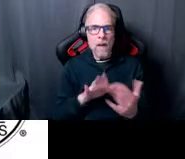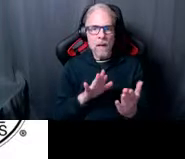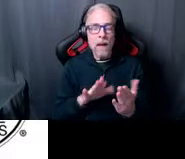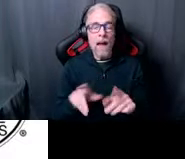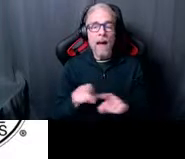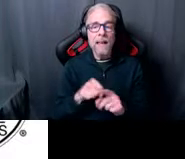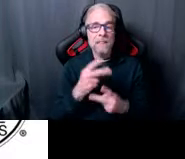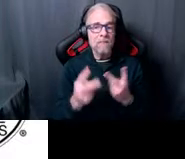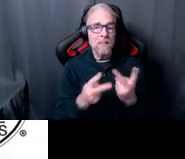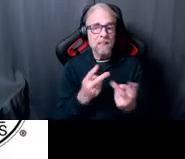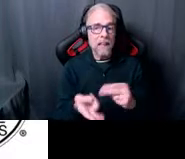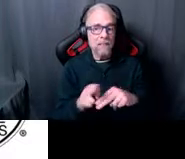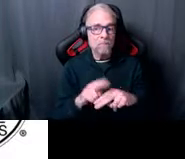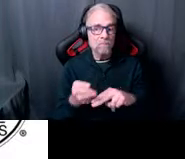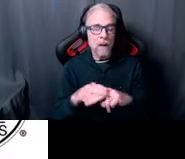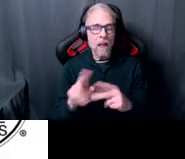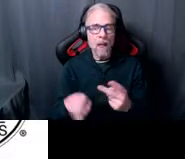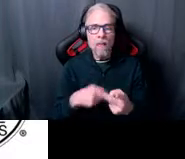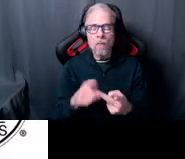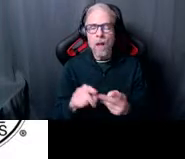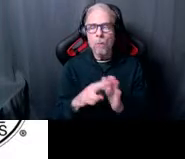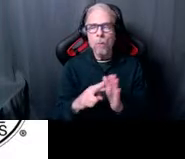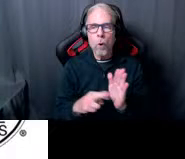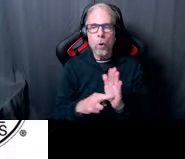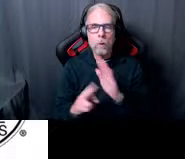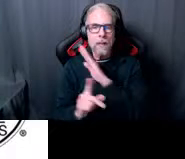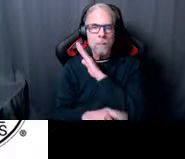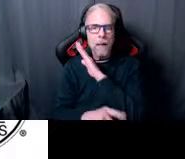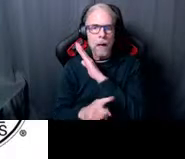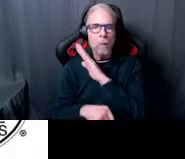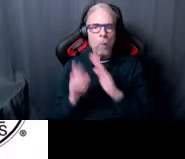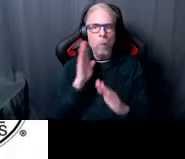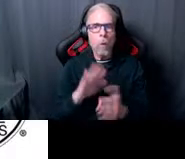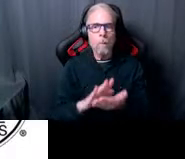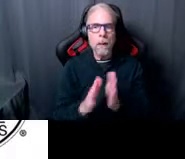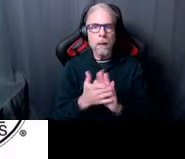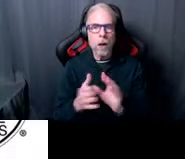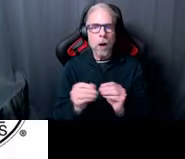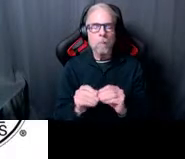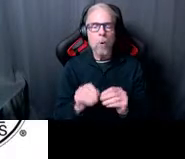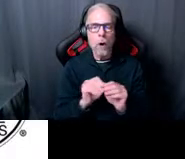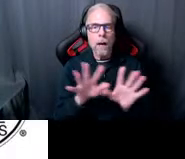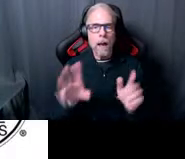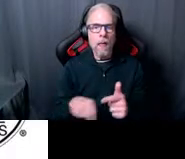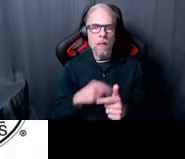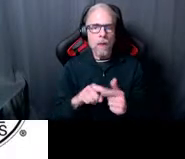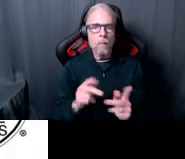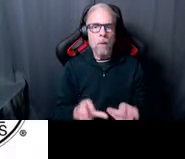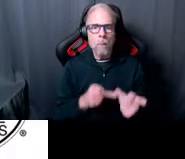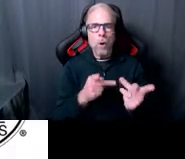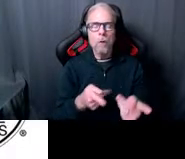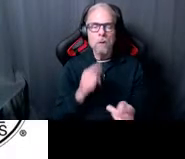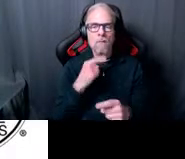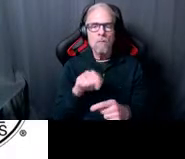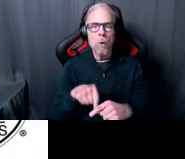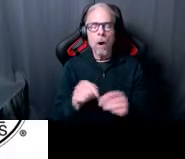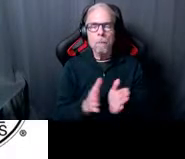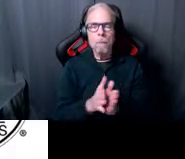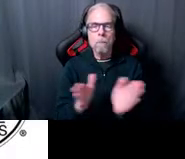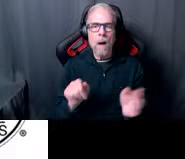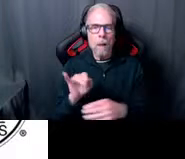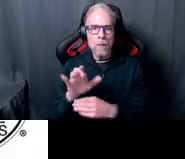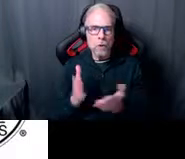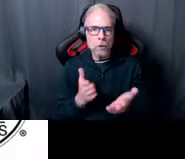grows. It'll make the rules and penalties clear and provide more flexibility for managers to provide public services when